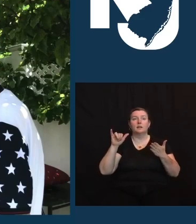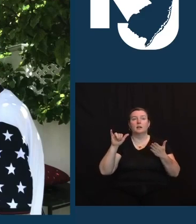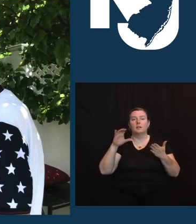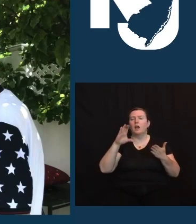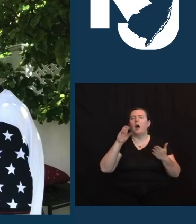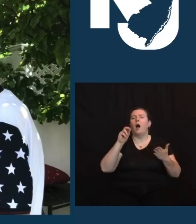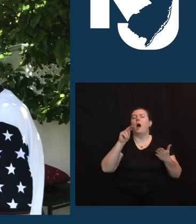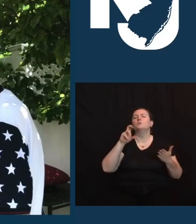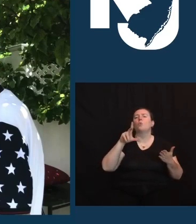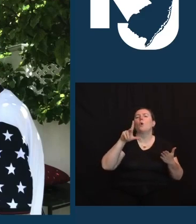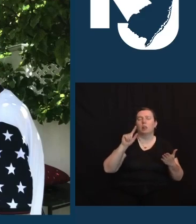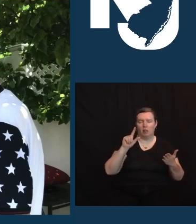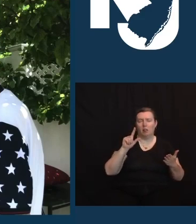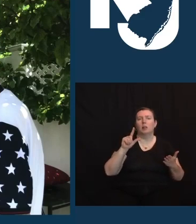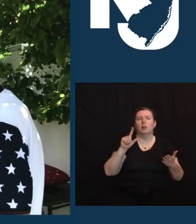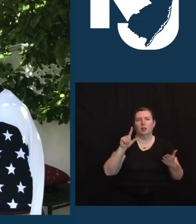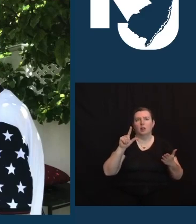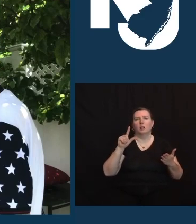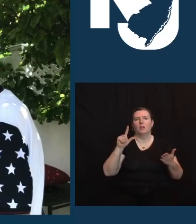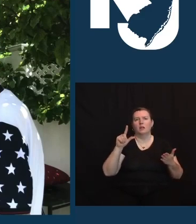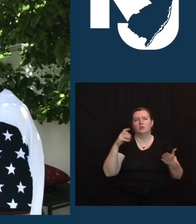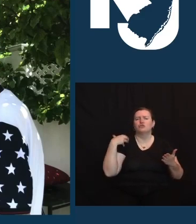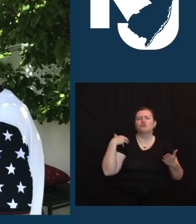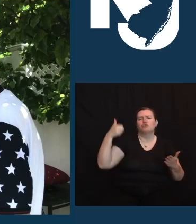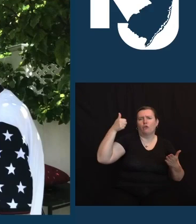who will be leaving her post in